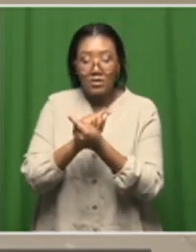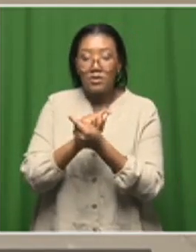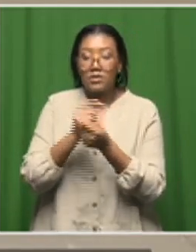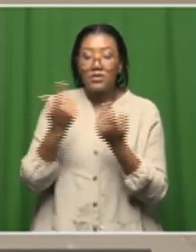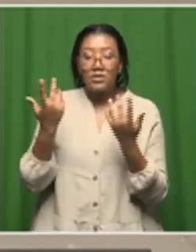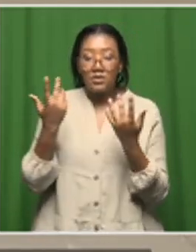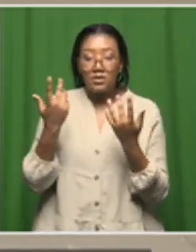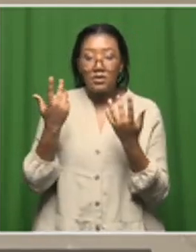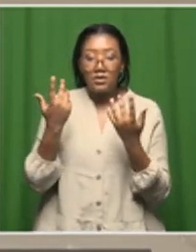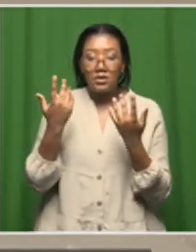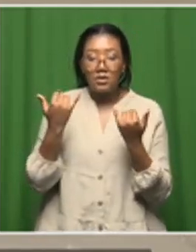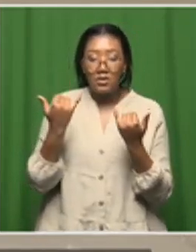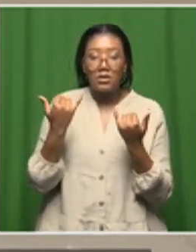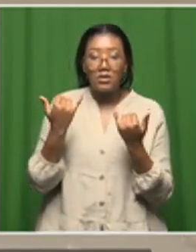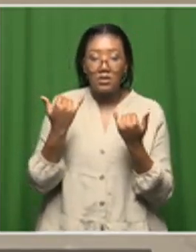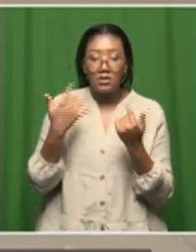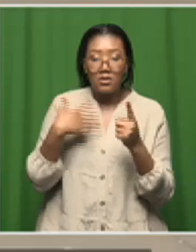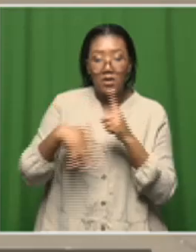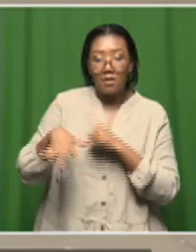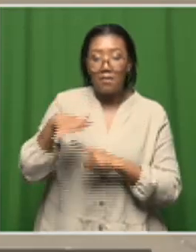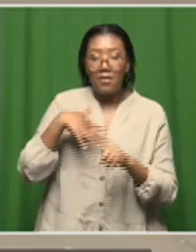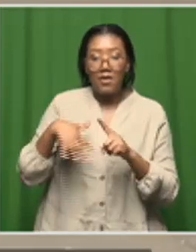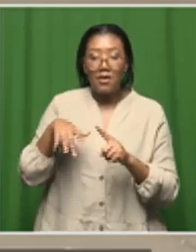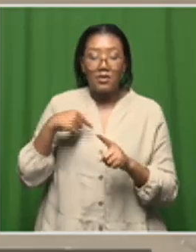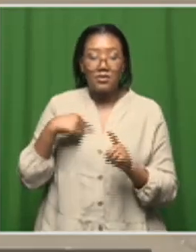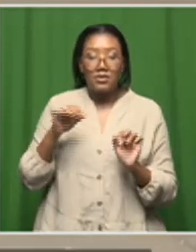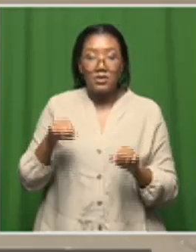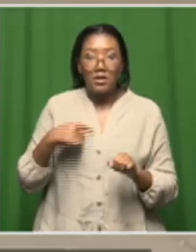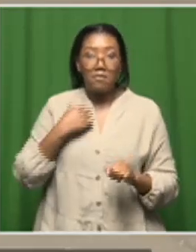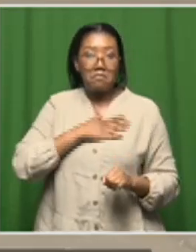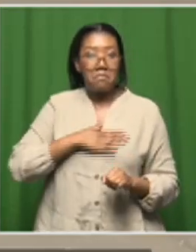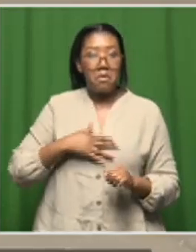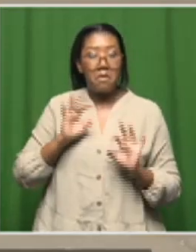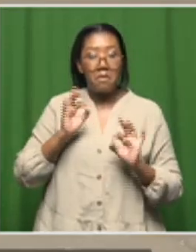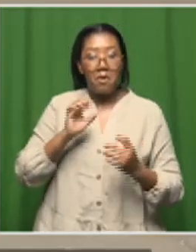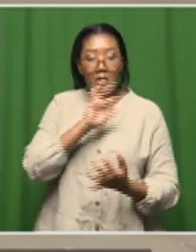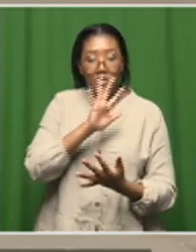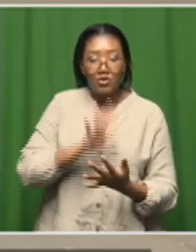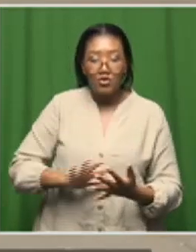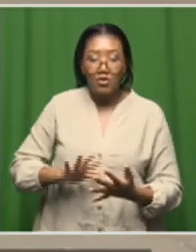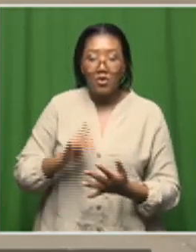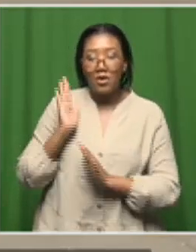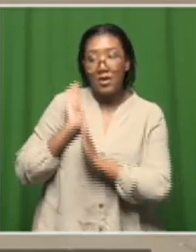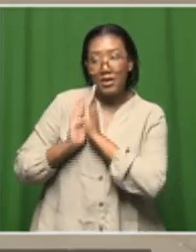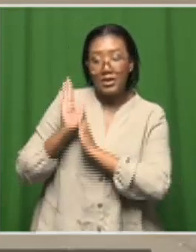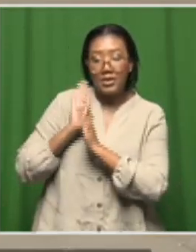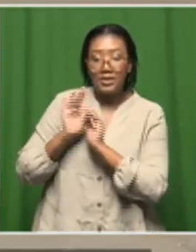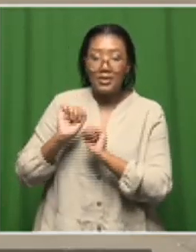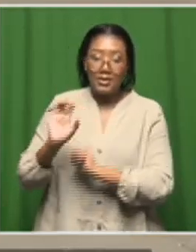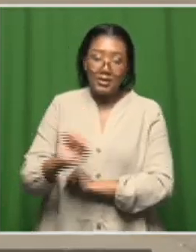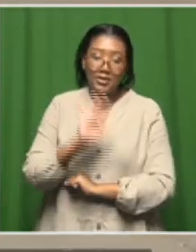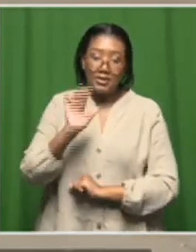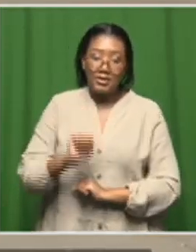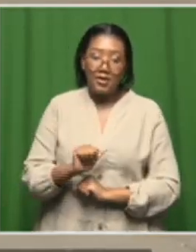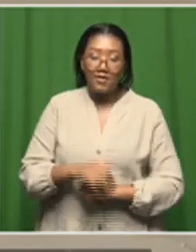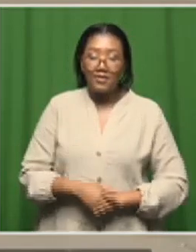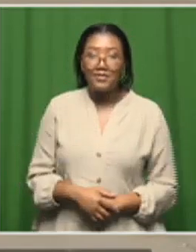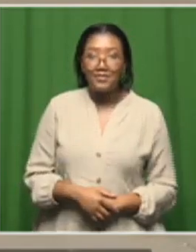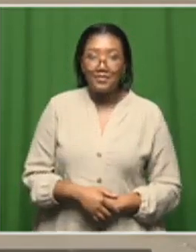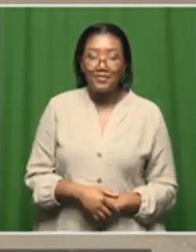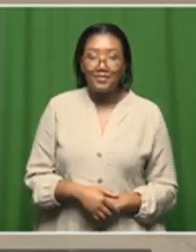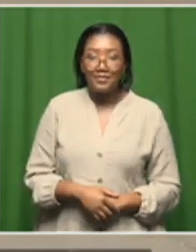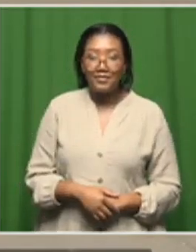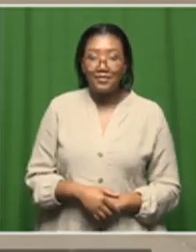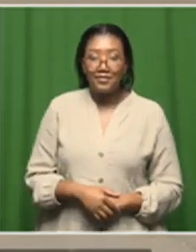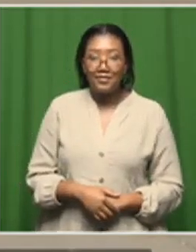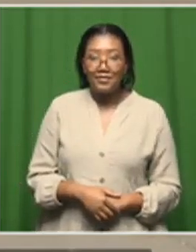be a place where it tells a story and the history of South Africa. With that, back to you at